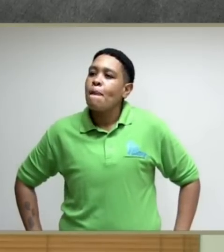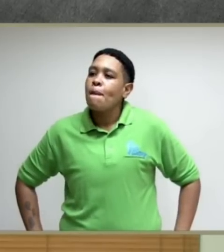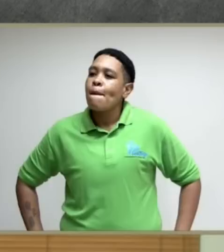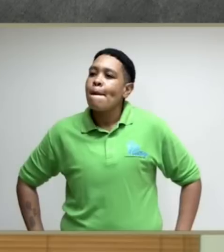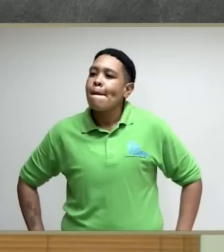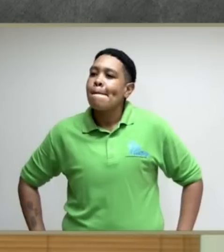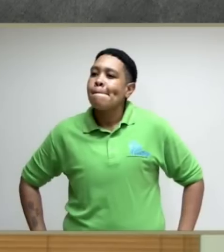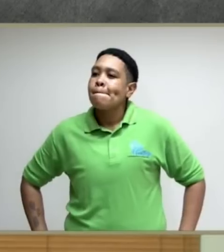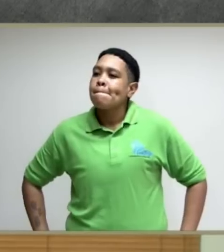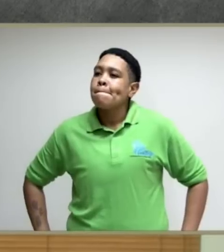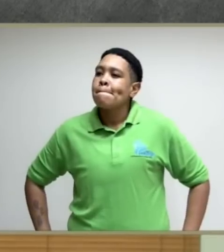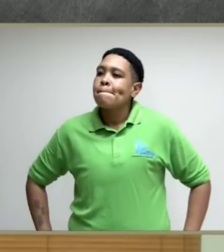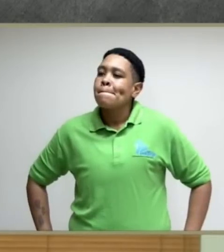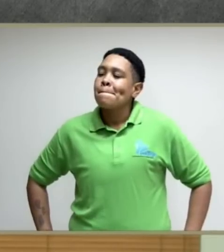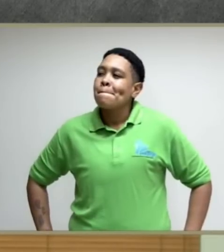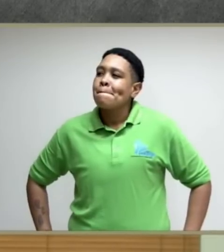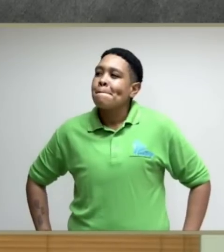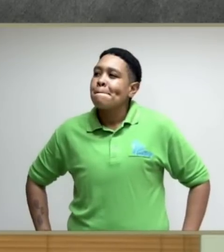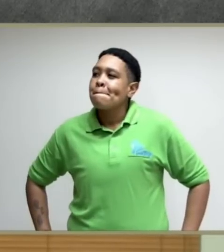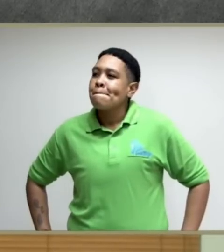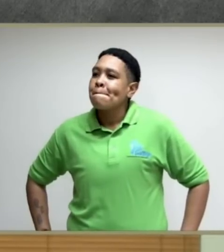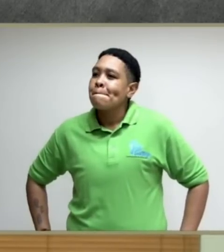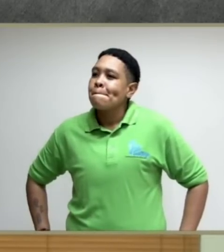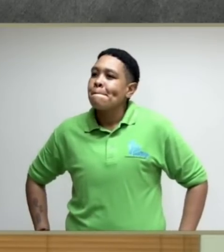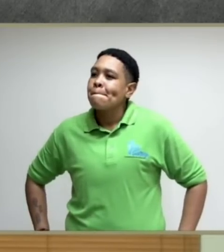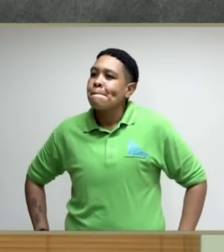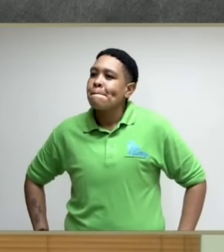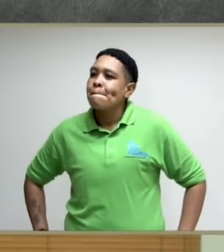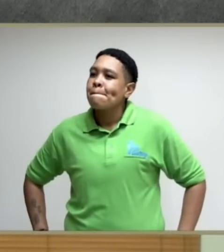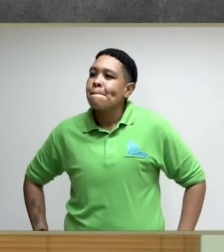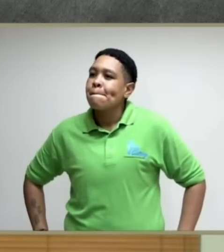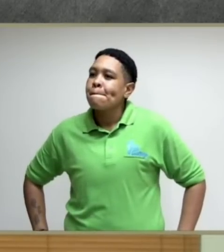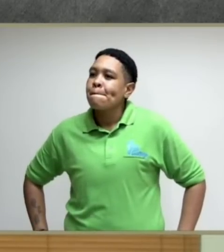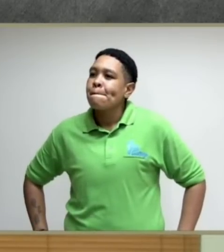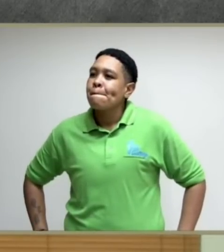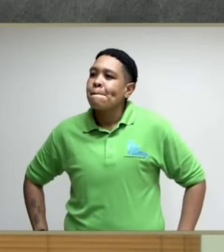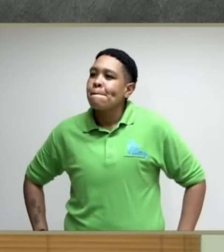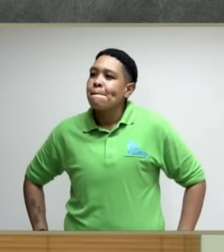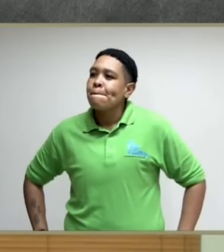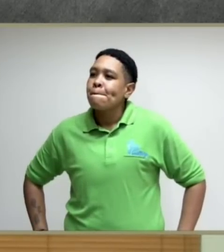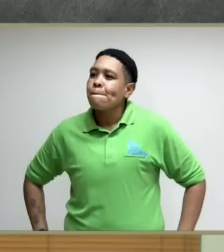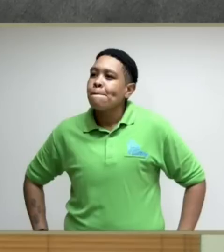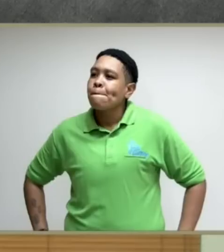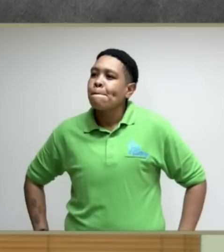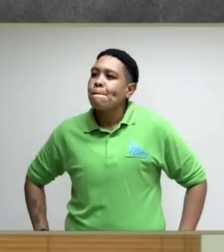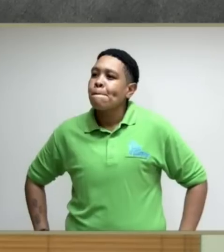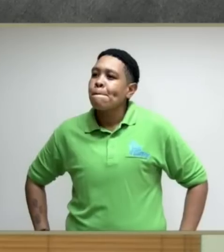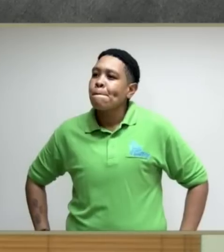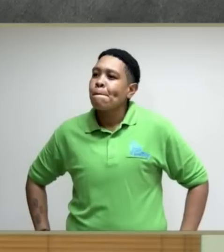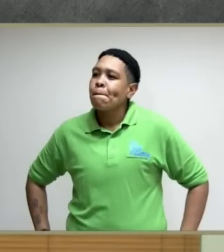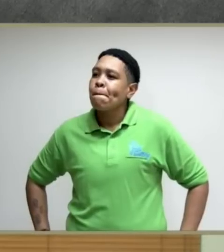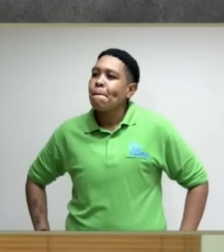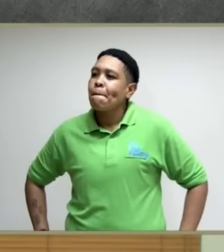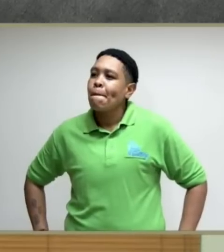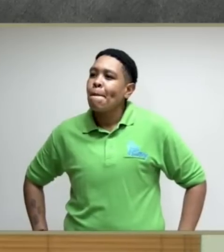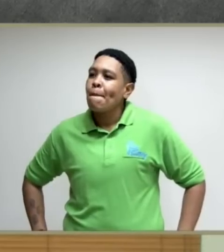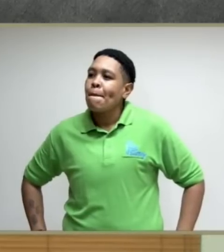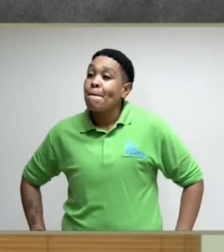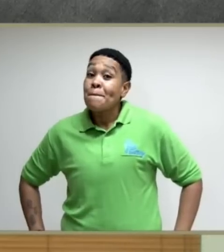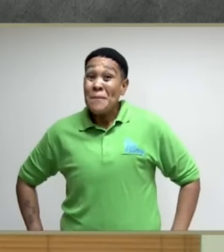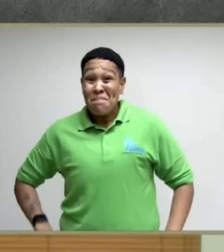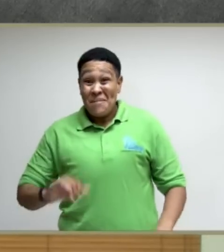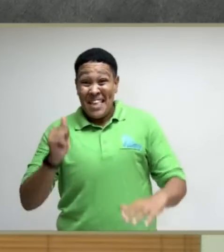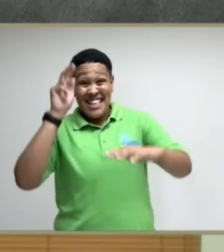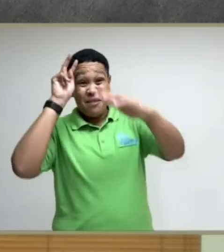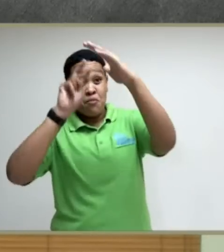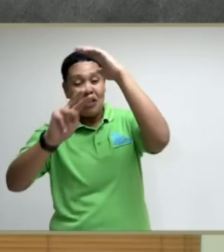any projection is going to be based on, in terms of how long, is going to be based on the variants that are in